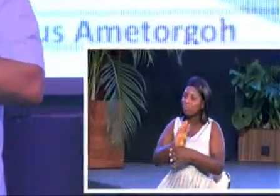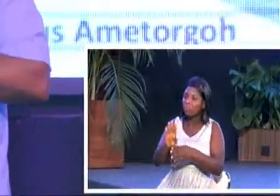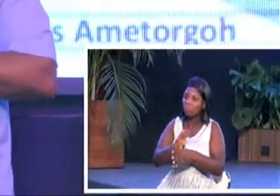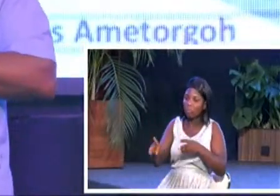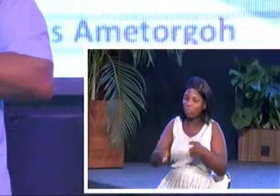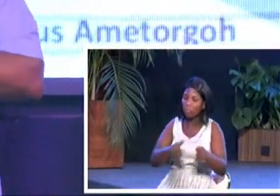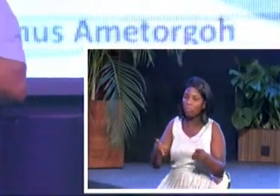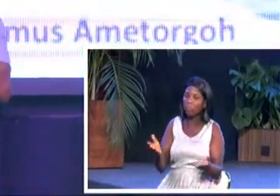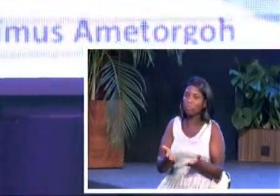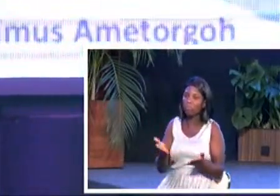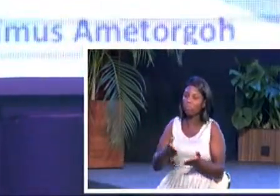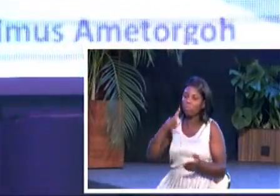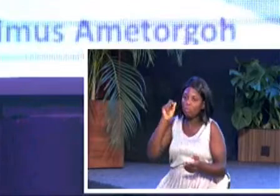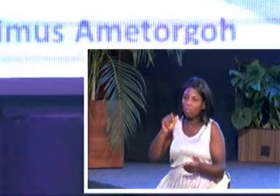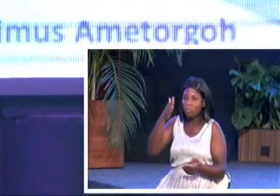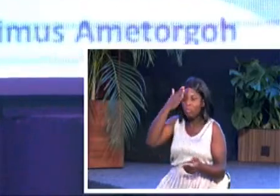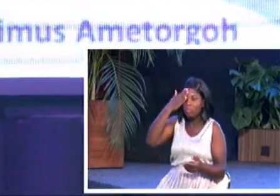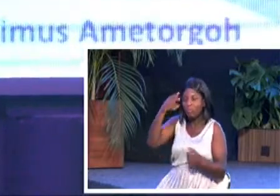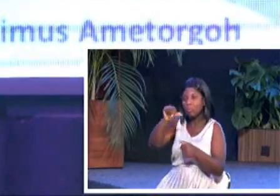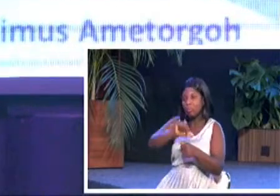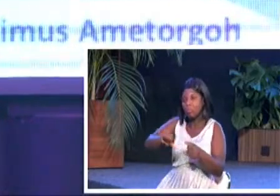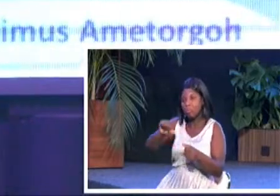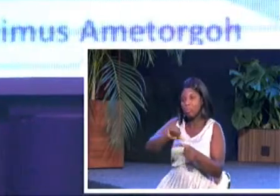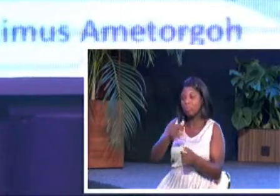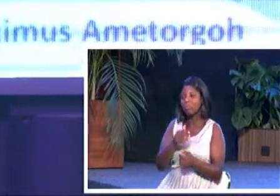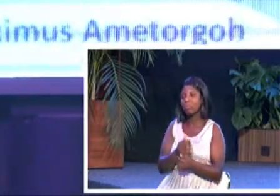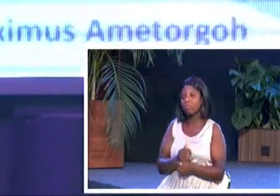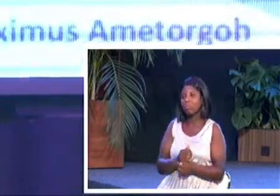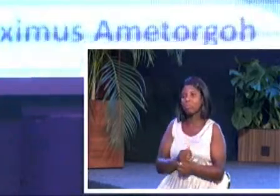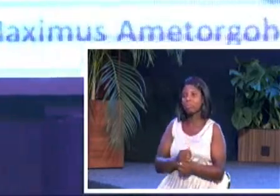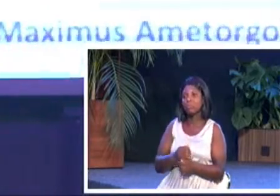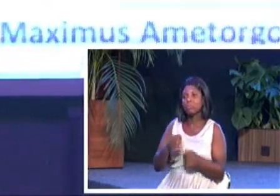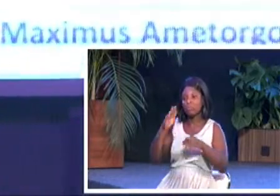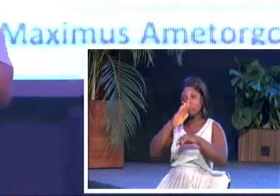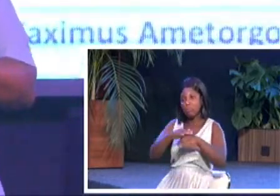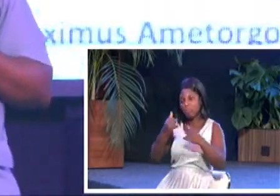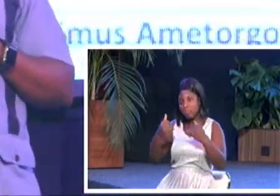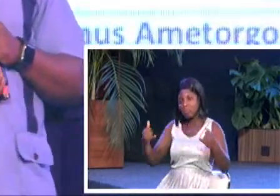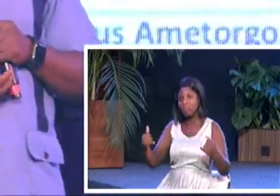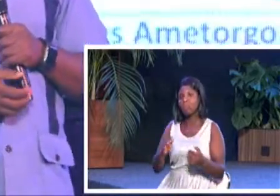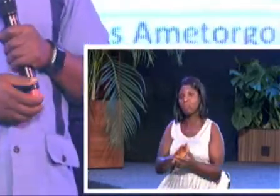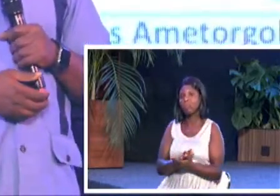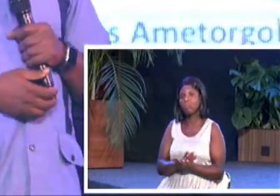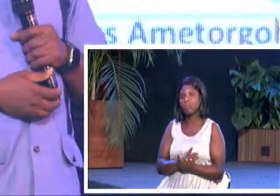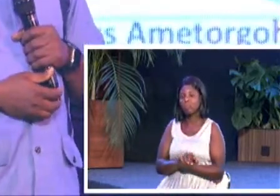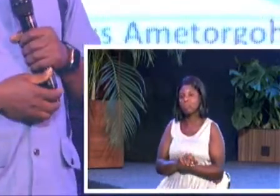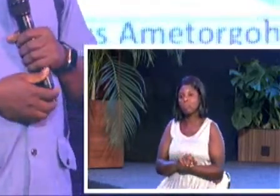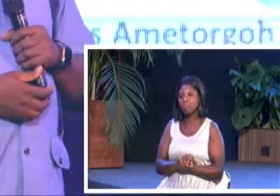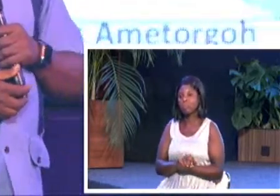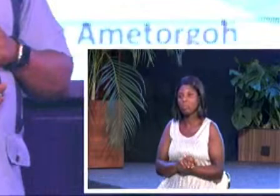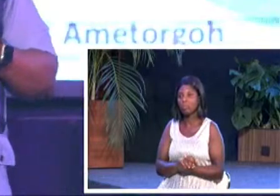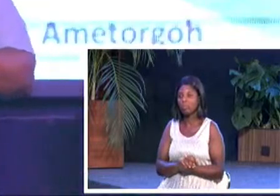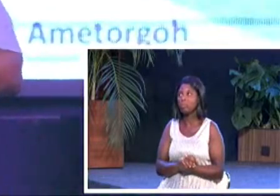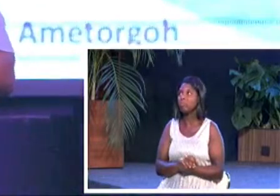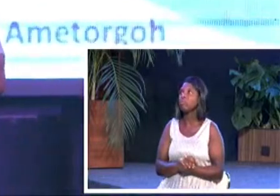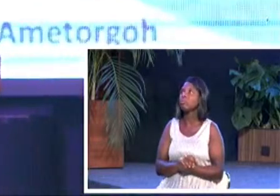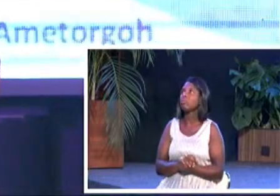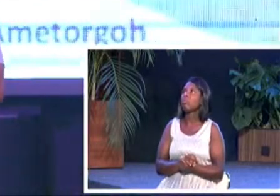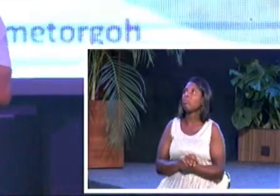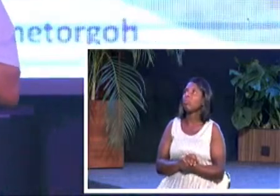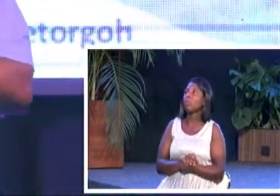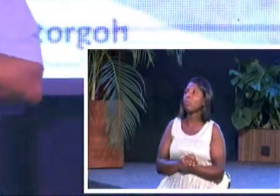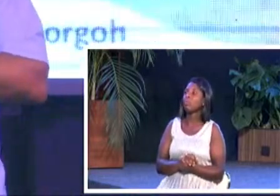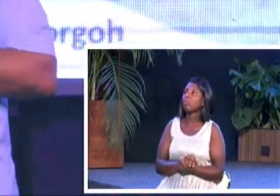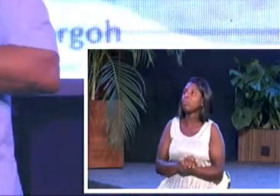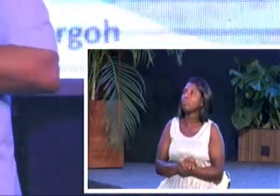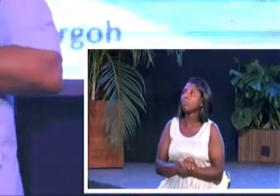we have a list of skill sets. So disruption managers. So disruption managers are people